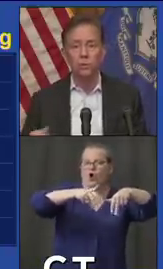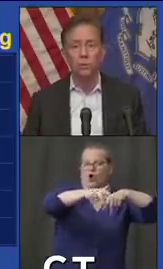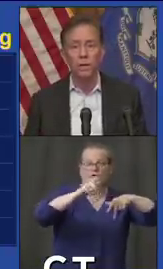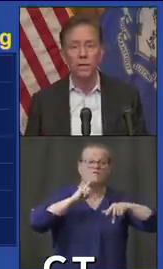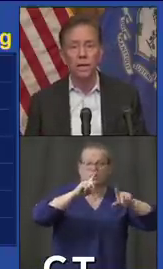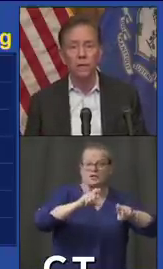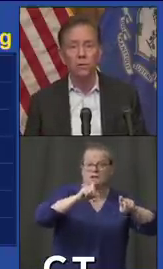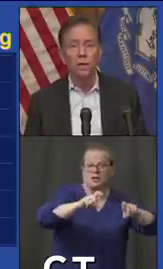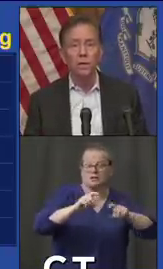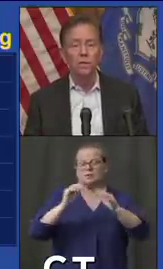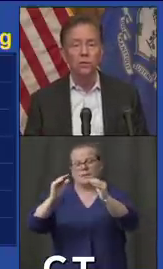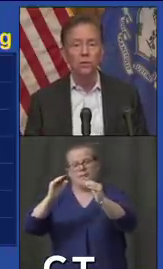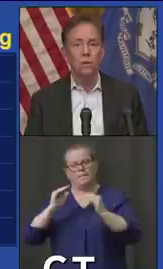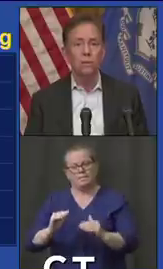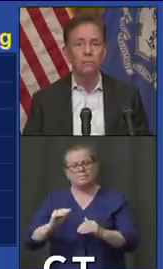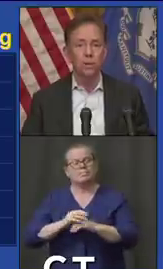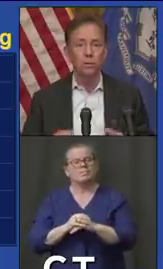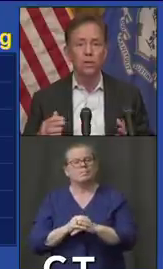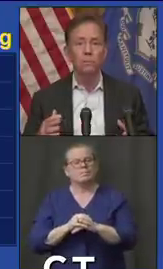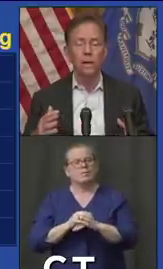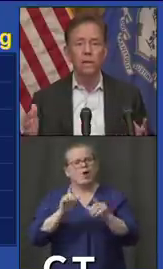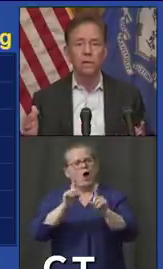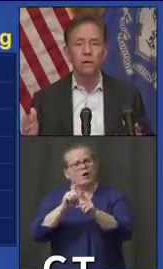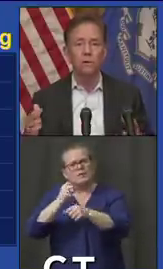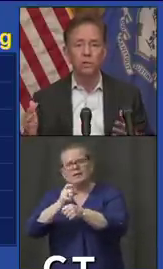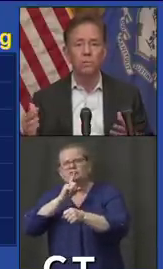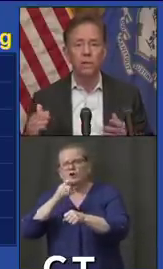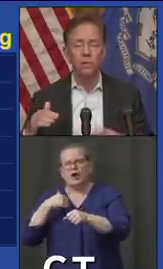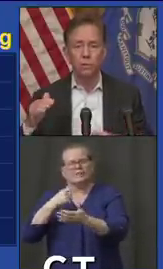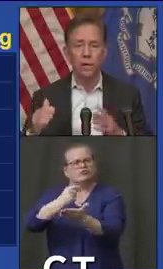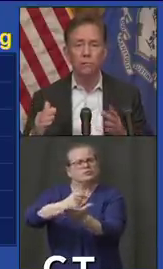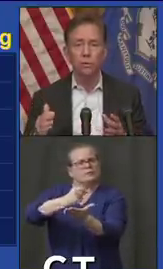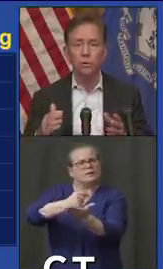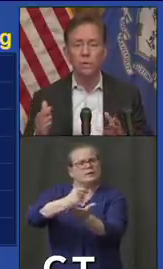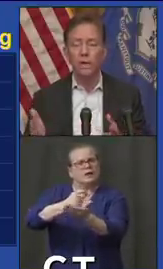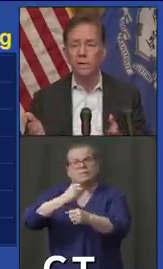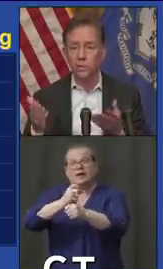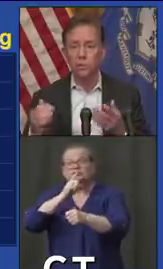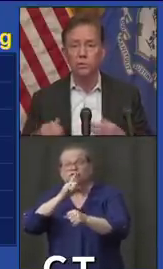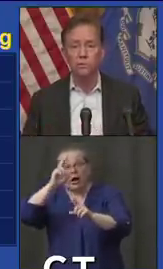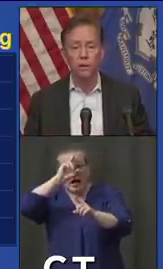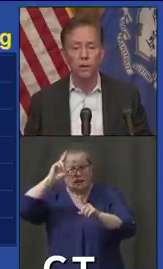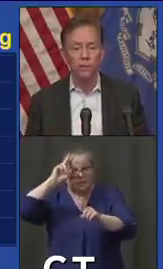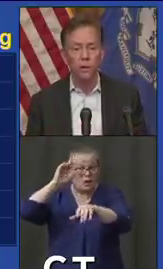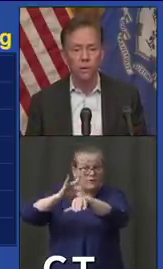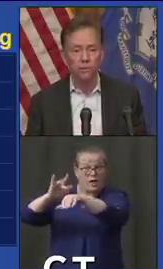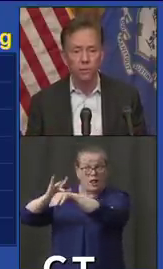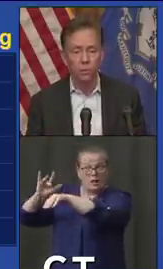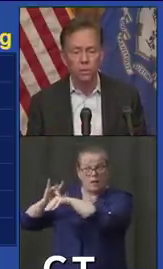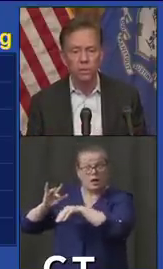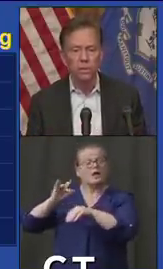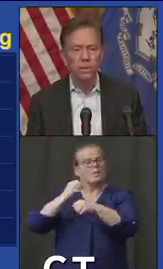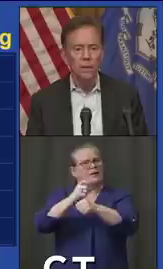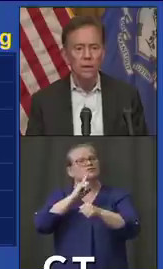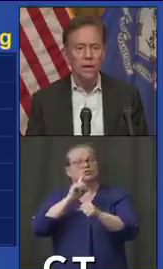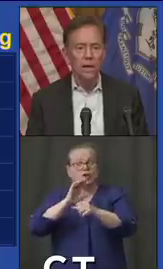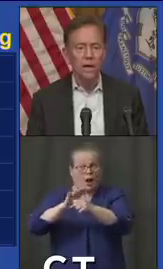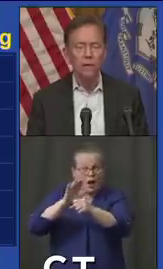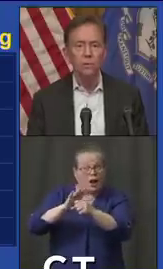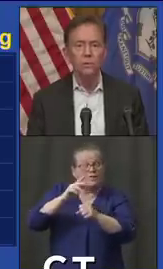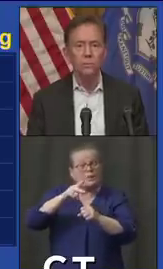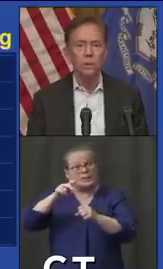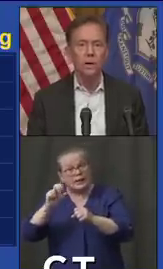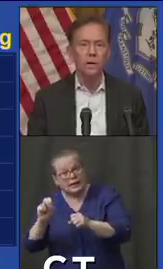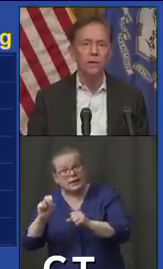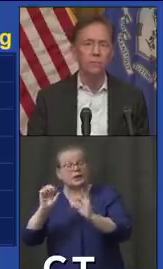we do right now, to expand coverage and make sure we have room in case there is a flare-up going forward.